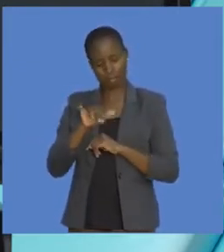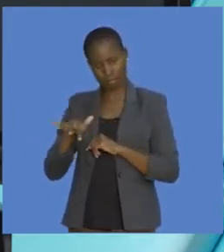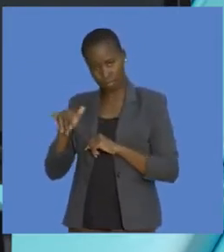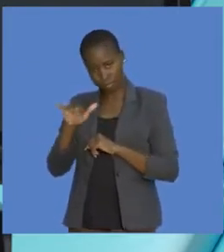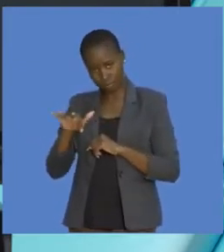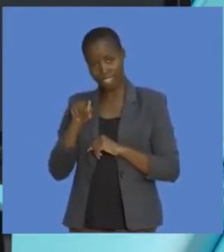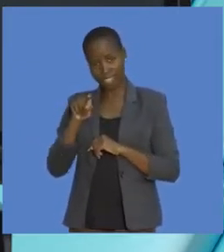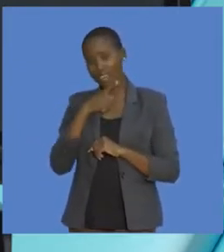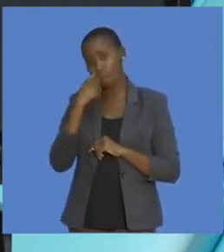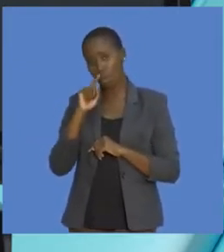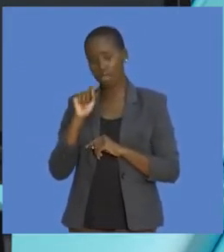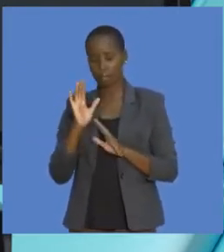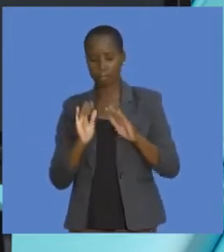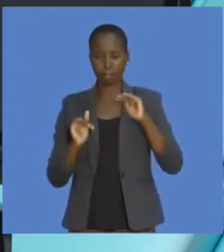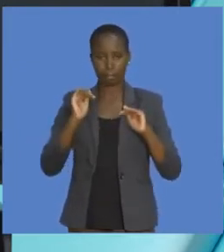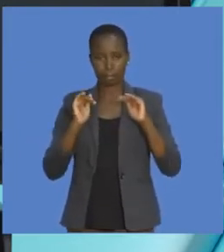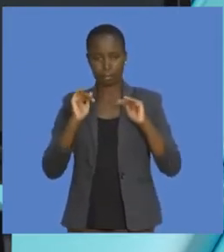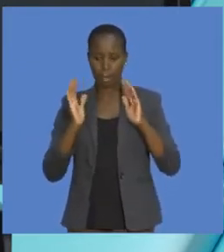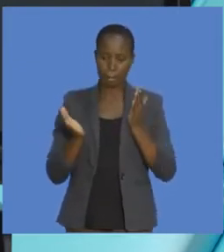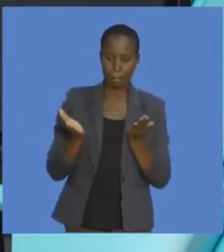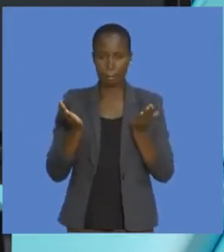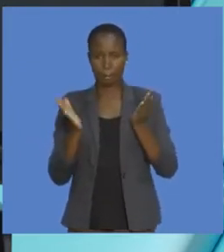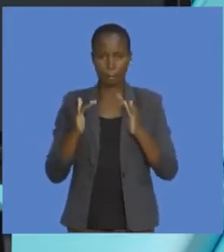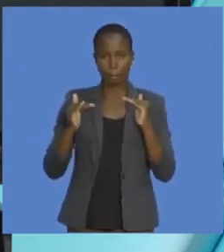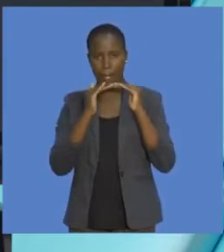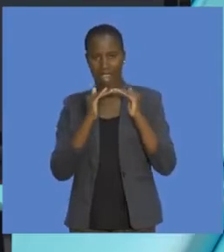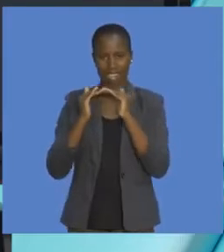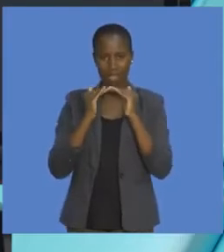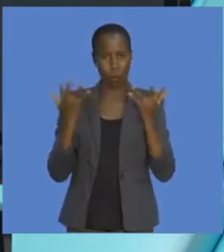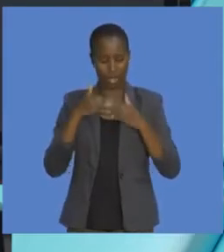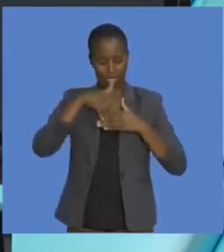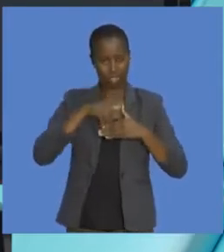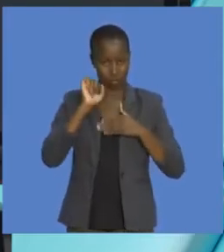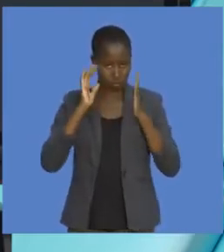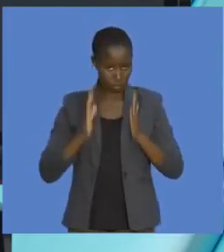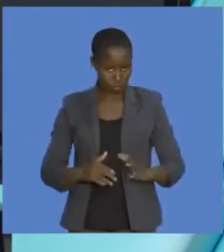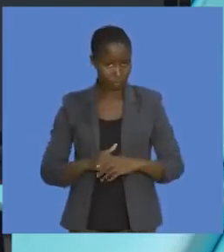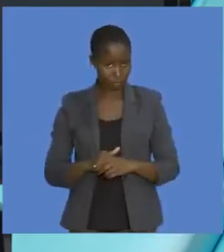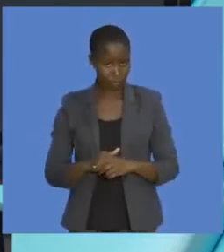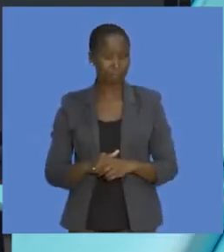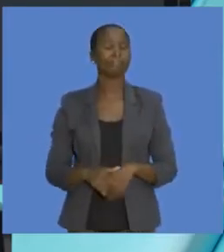call a balance in the body. However, we also have a very important